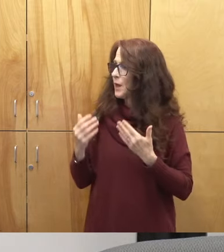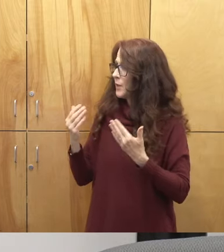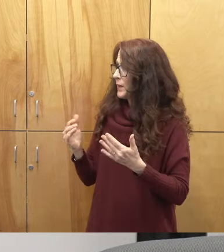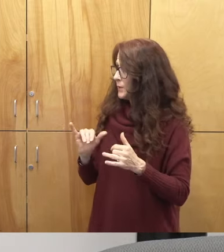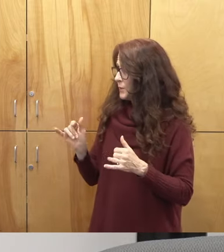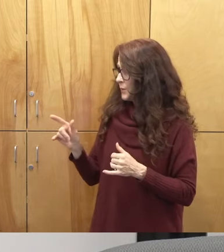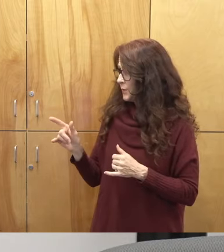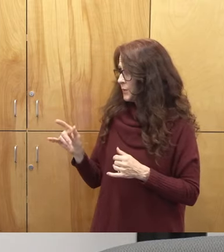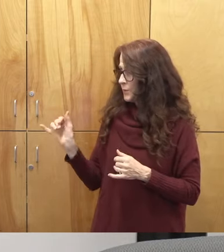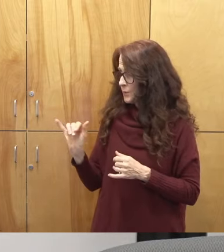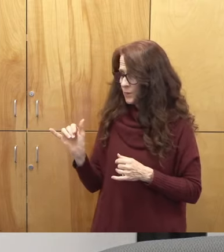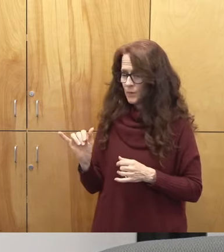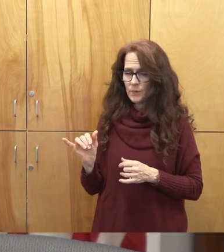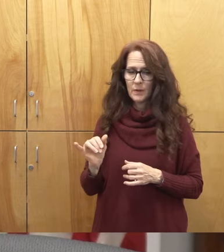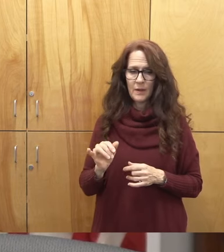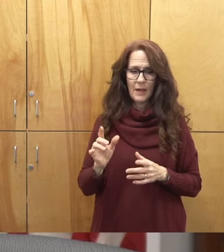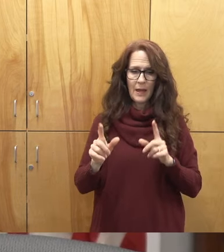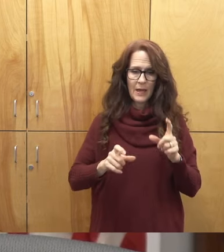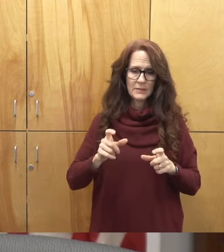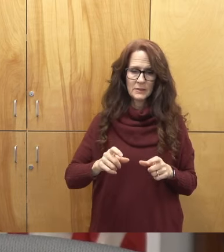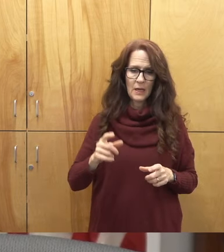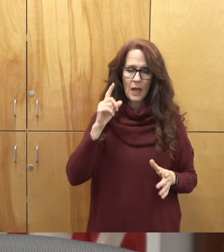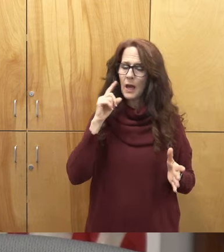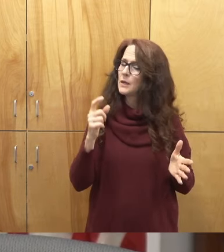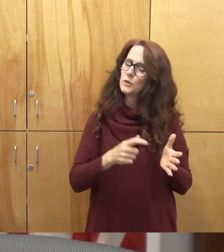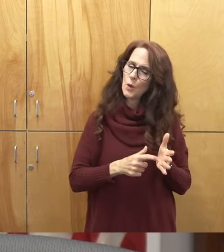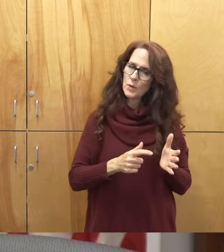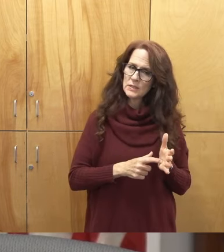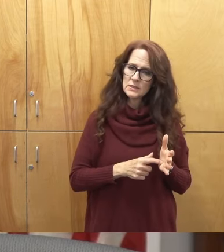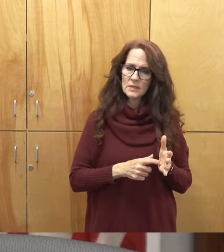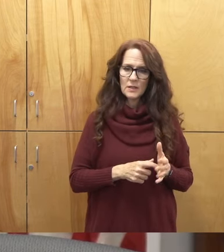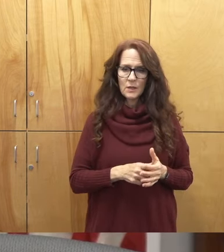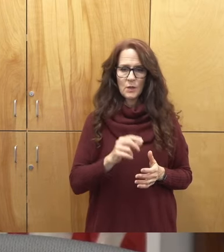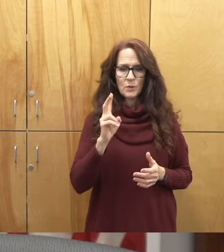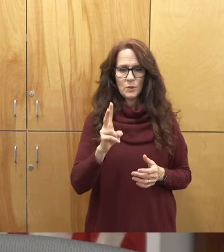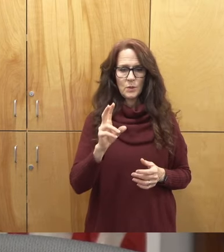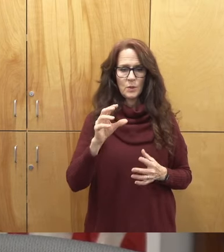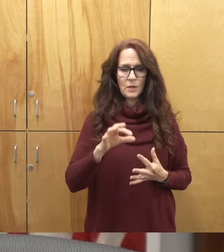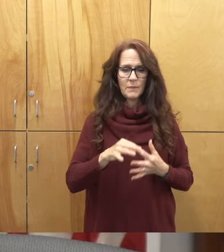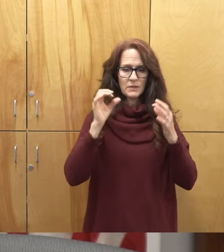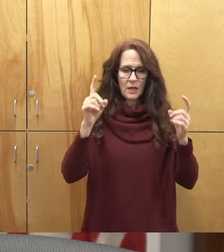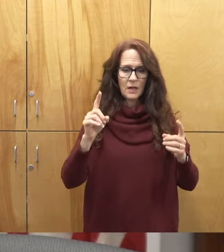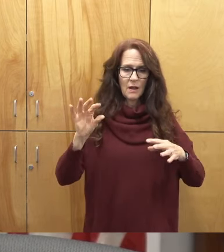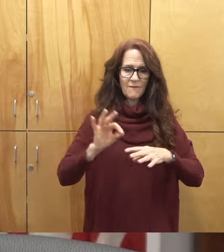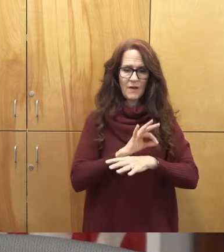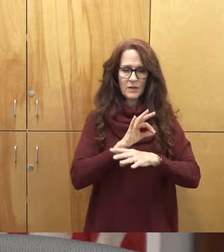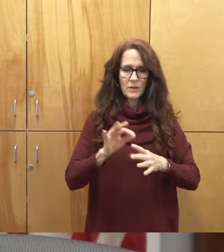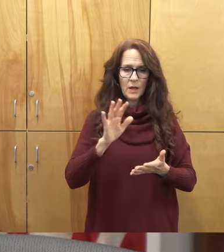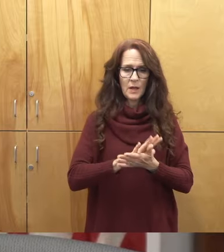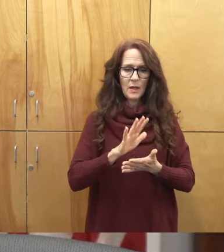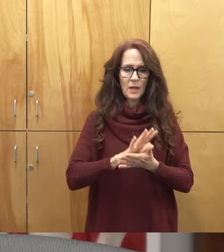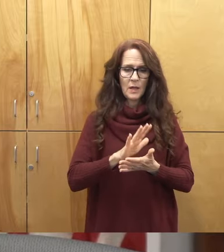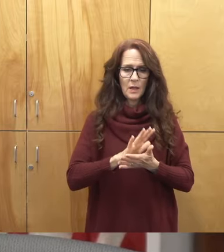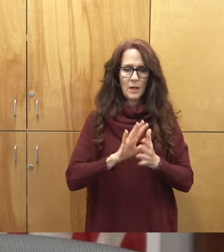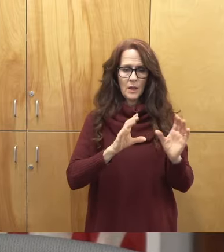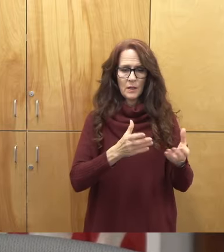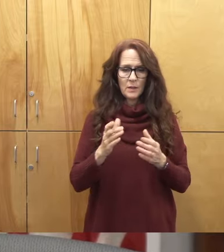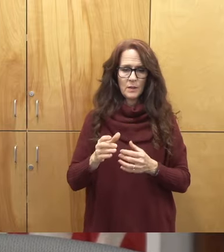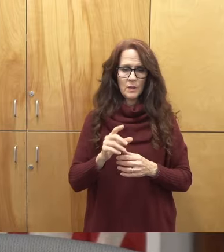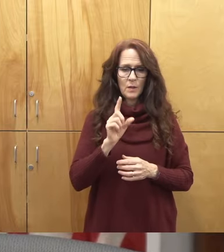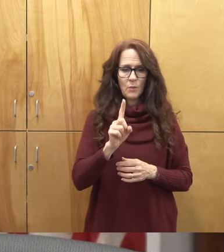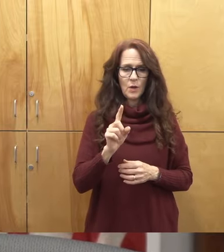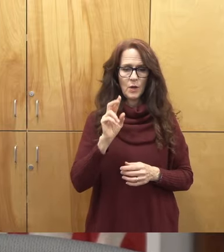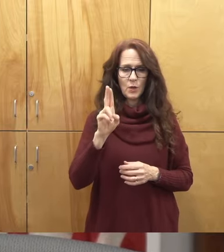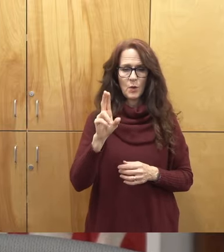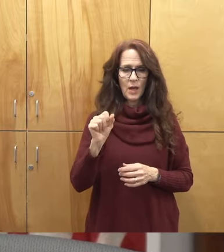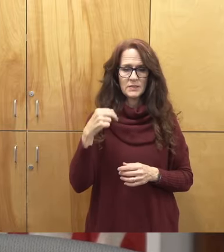for you as well, Dr. Lund. So notice two SPED courses, functional academic academics courses, one U.S. history